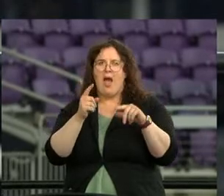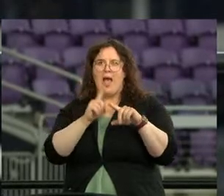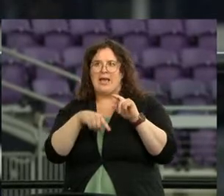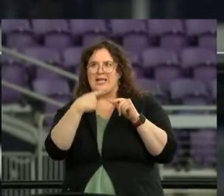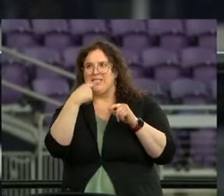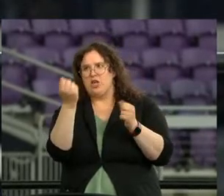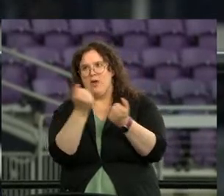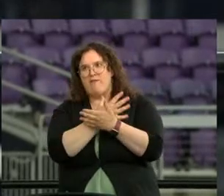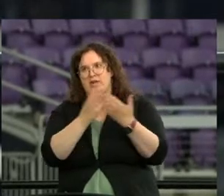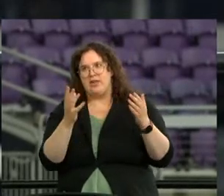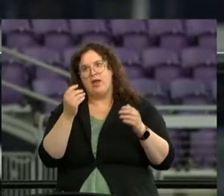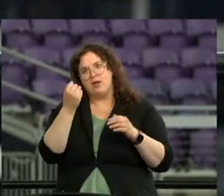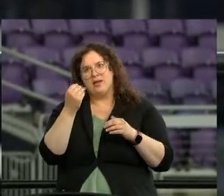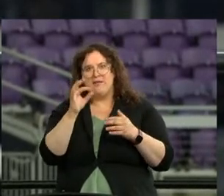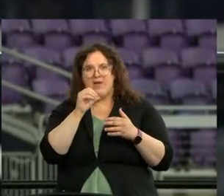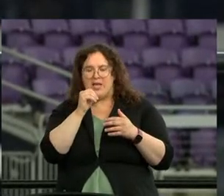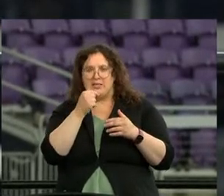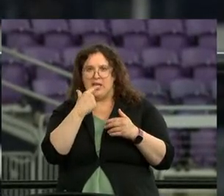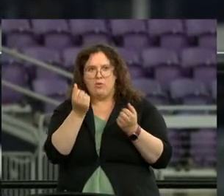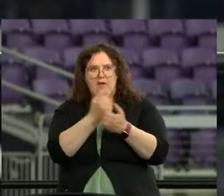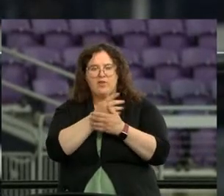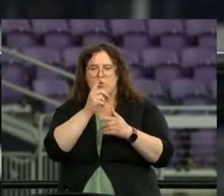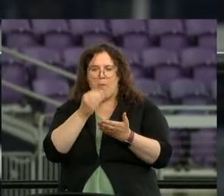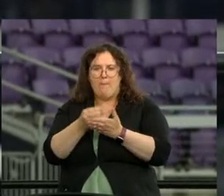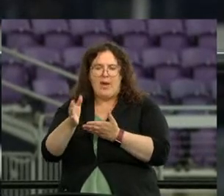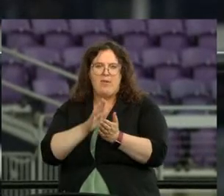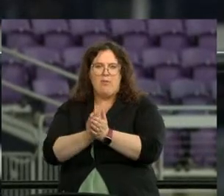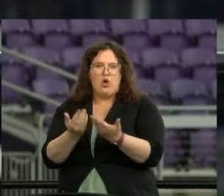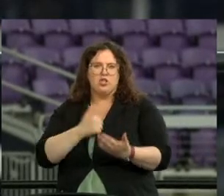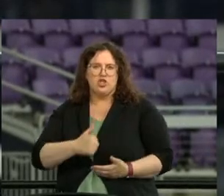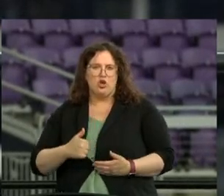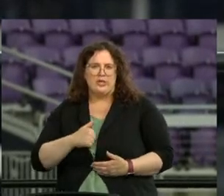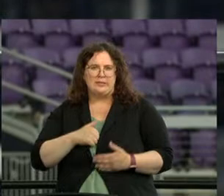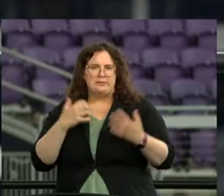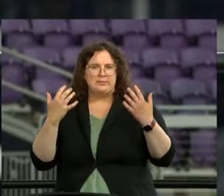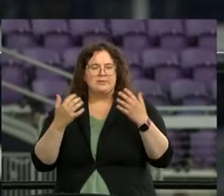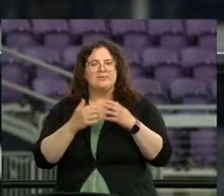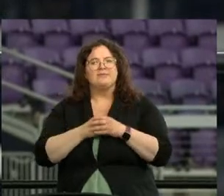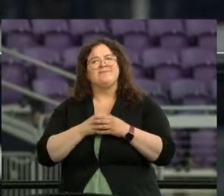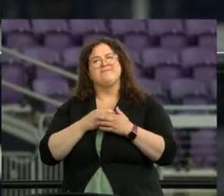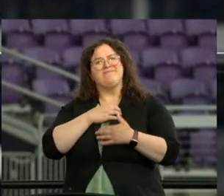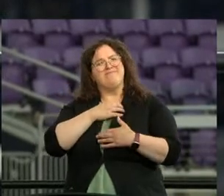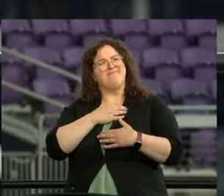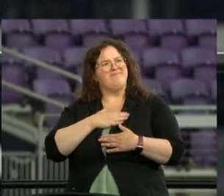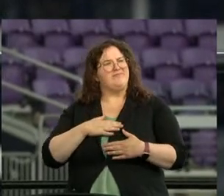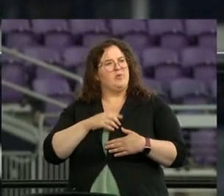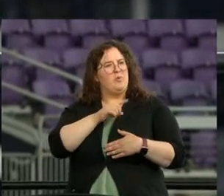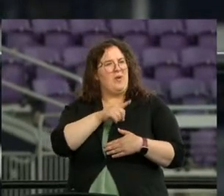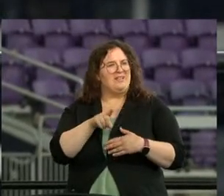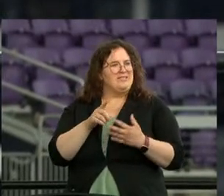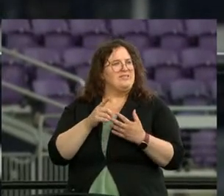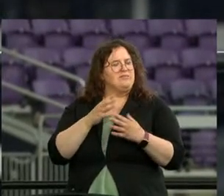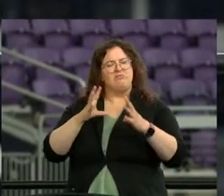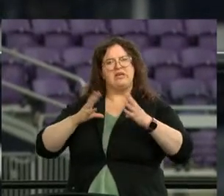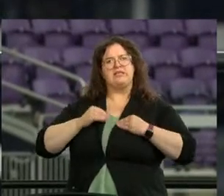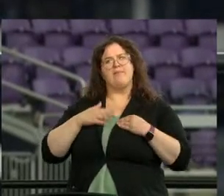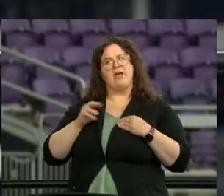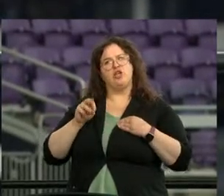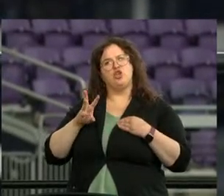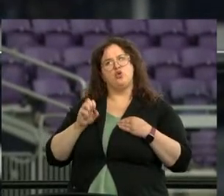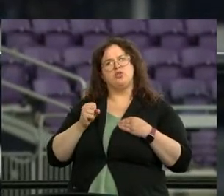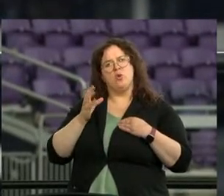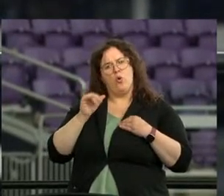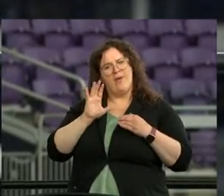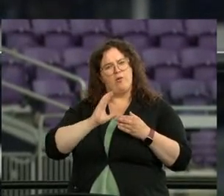otherwise you'll not click buy on Amazon. I appreciate you taking the news in stride about this news of Power of Five and hope it doesn't change